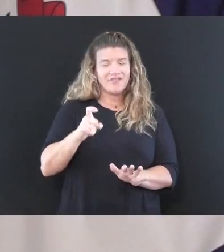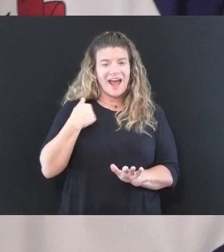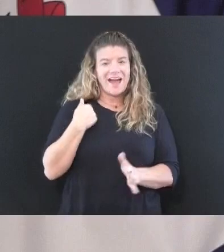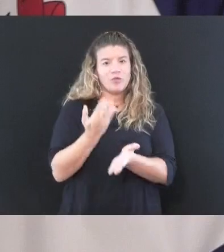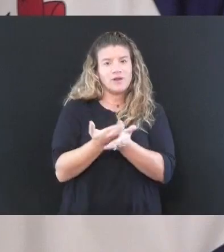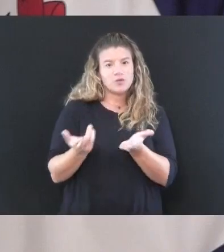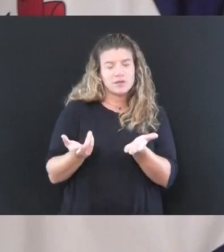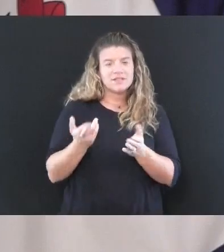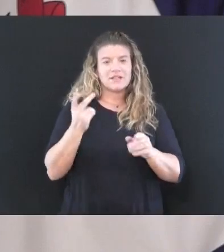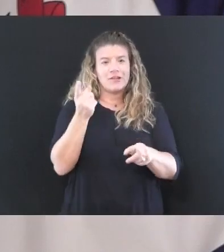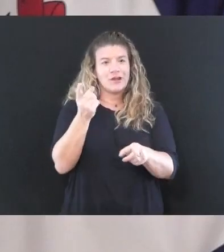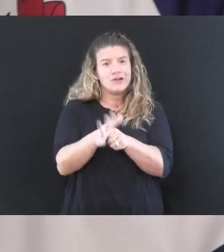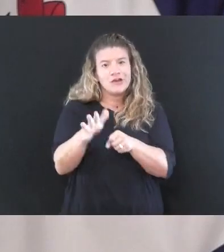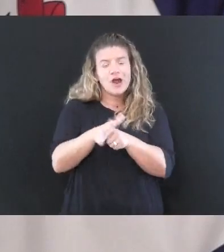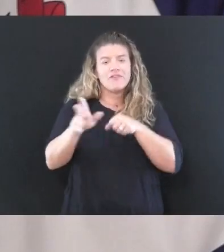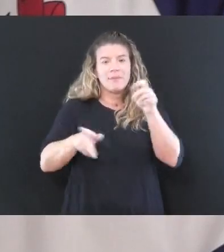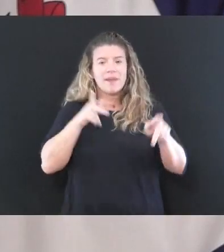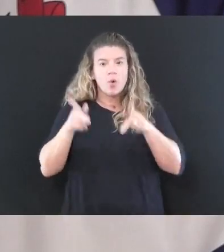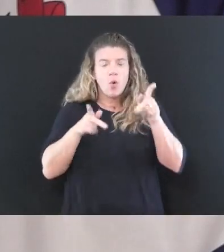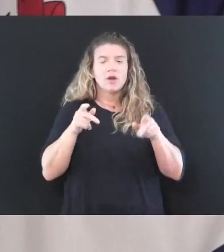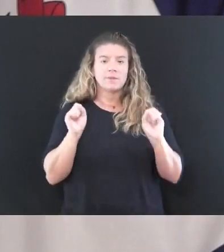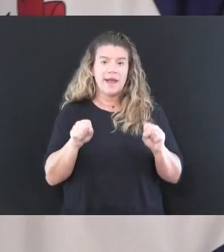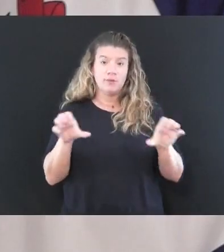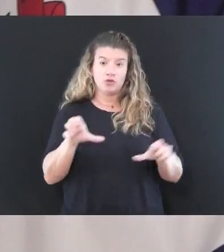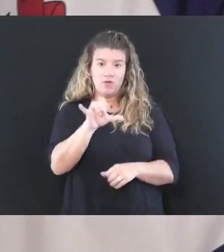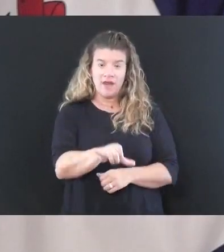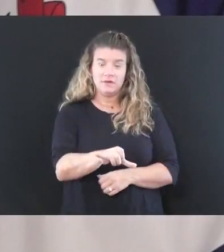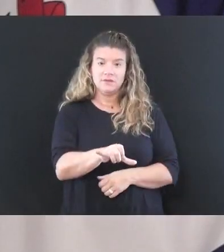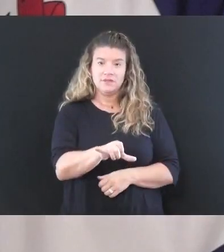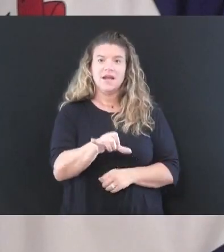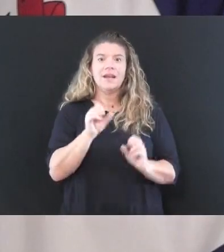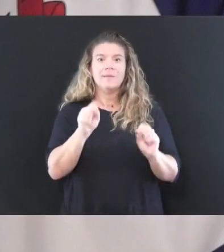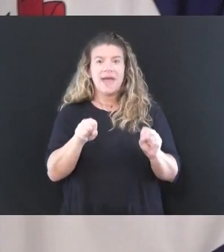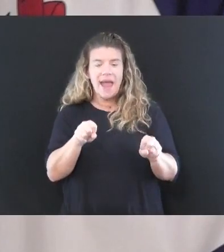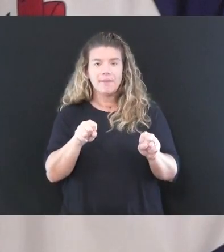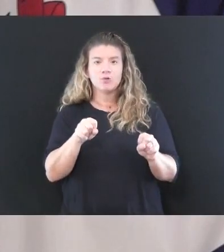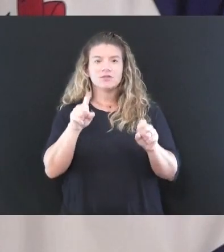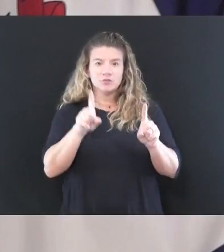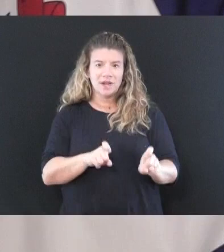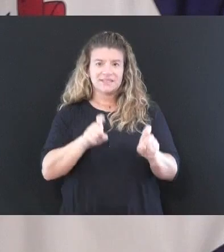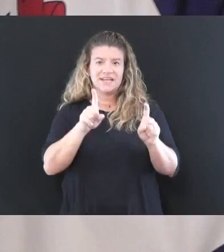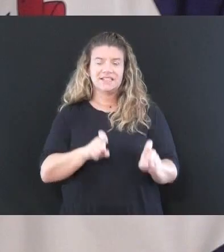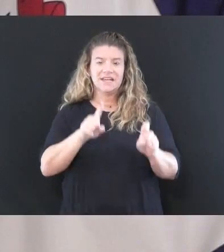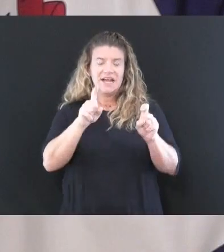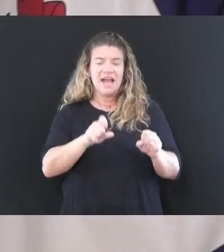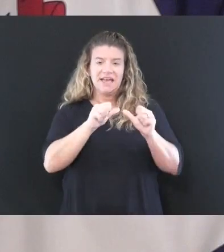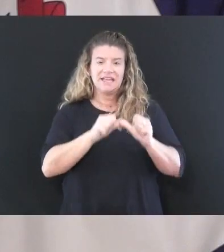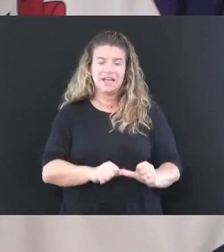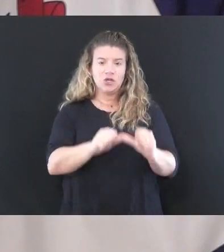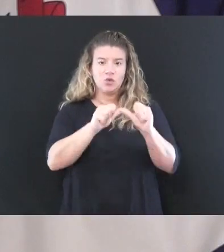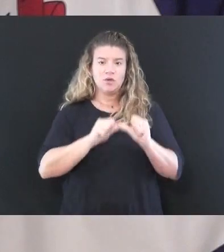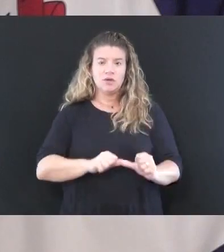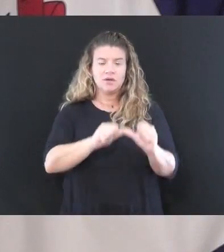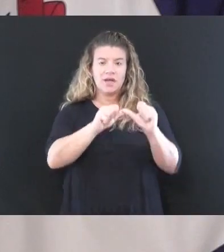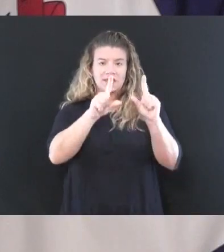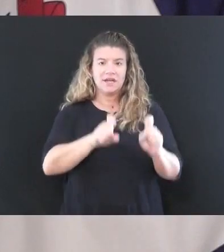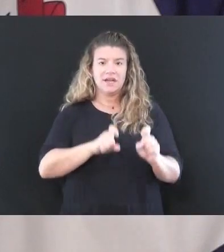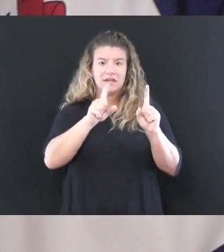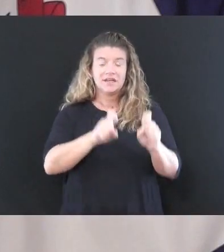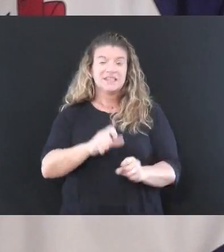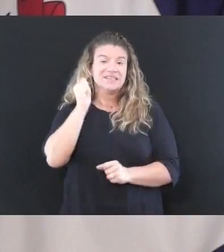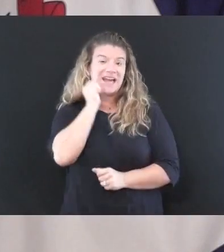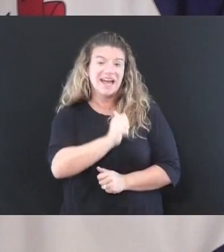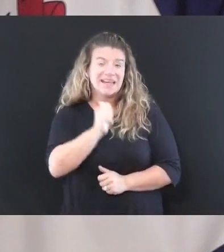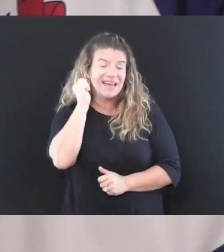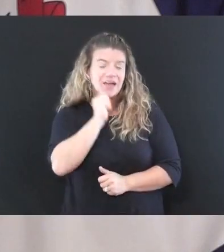and the manpower to be able to pull it off, to be able to do that testing and to continue that testing on a